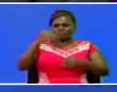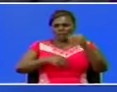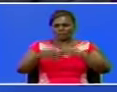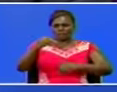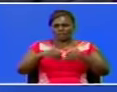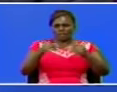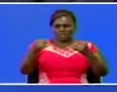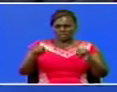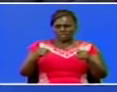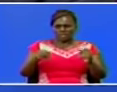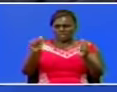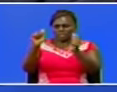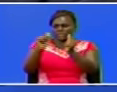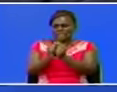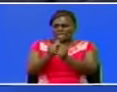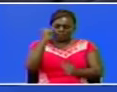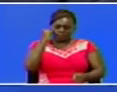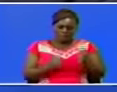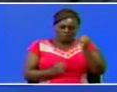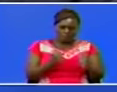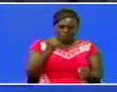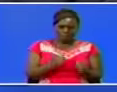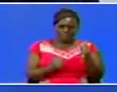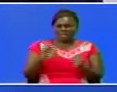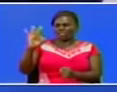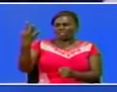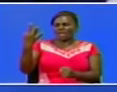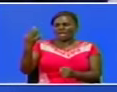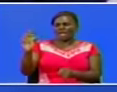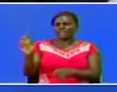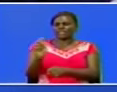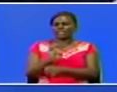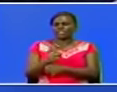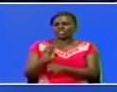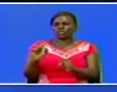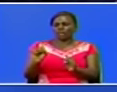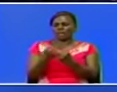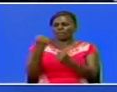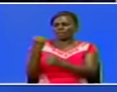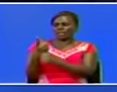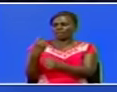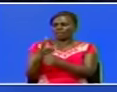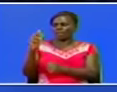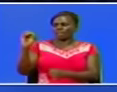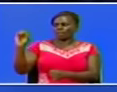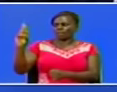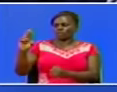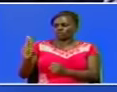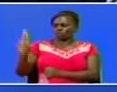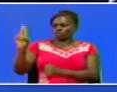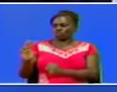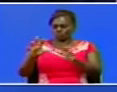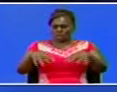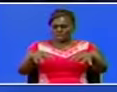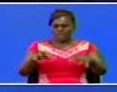cause through a 10 kilometers road race. The race that is in its third edition will be held on 11th of March at Uhuru Gardens. The